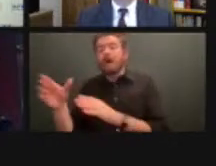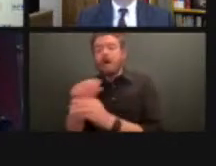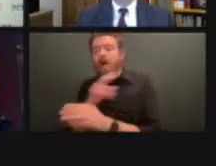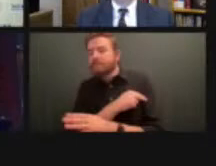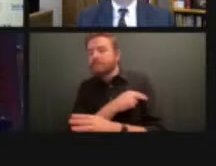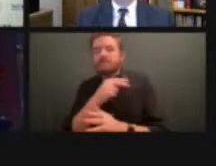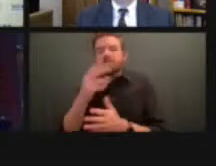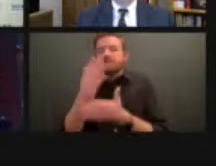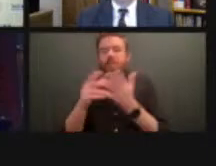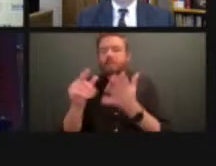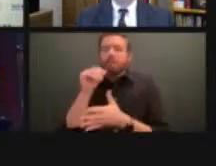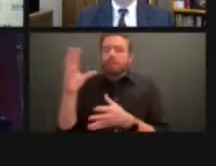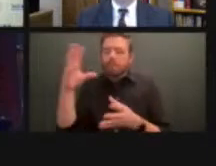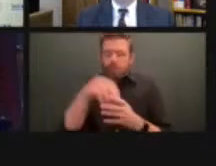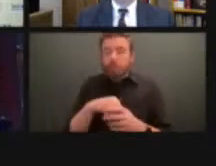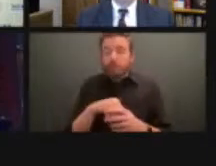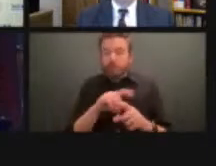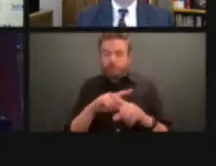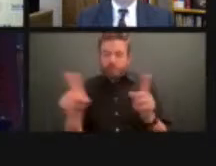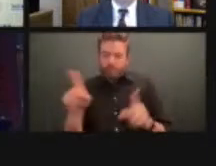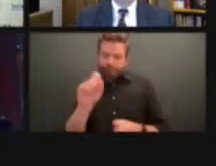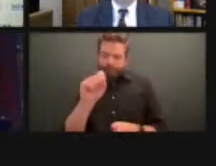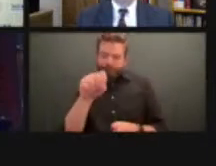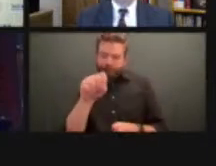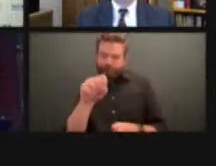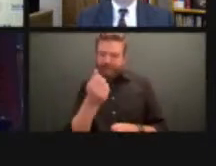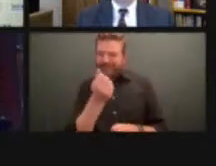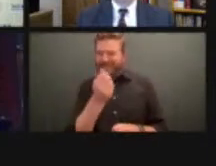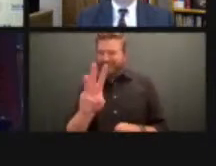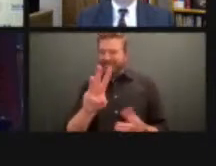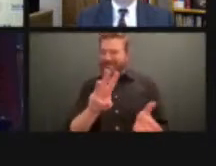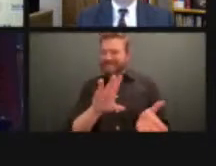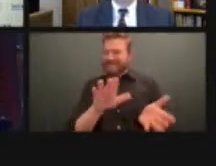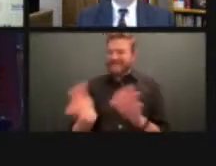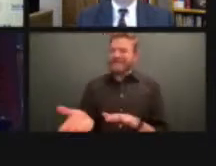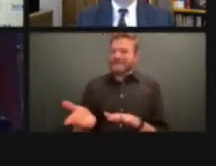reported 16 yet to be confirmed losses of life.